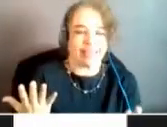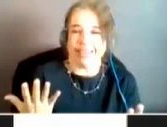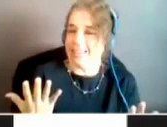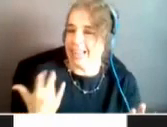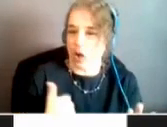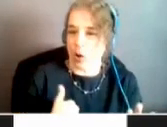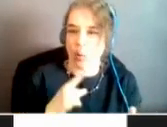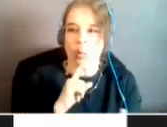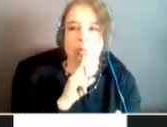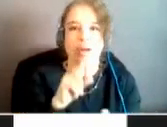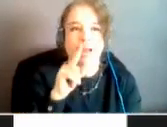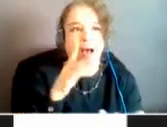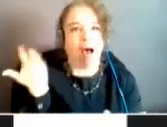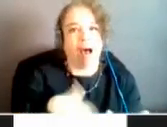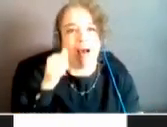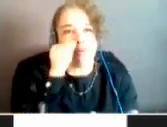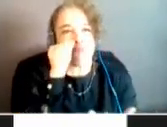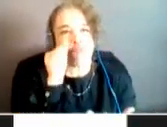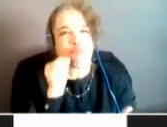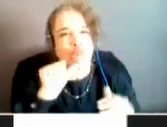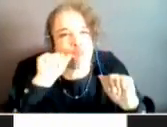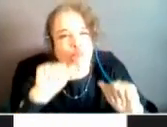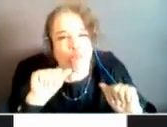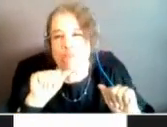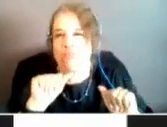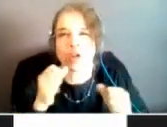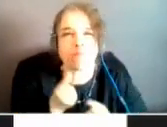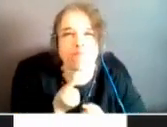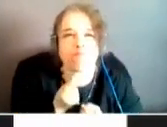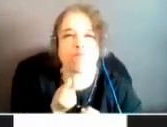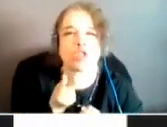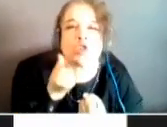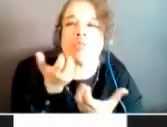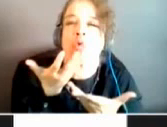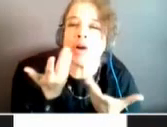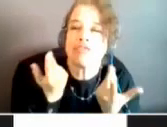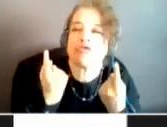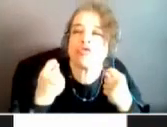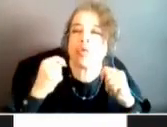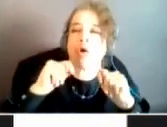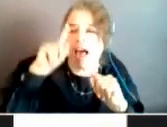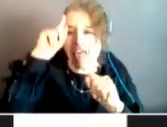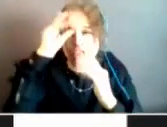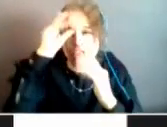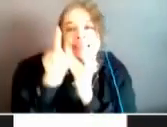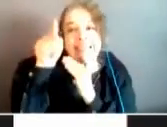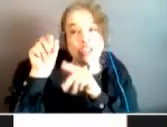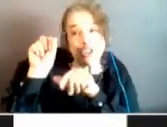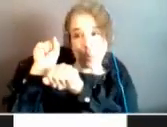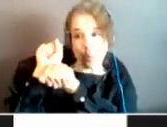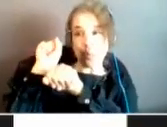I really admired his willingness to, you know, expose that and try to acknowledge that he needs to work